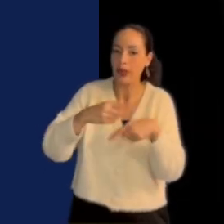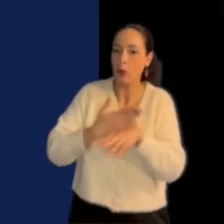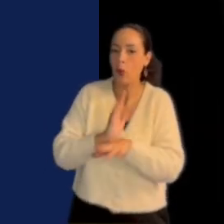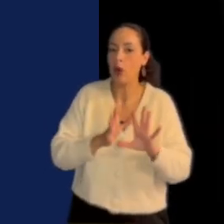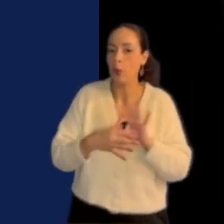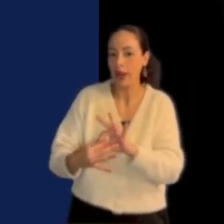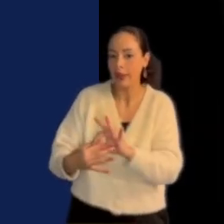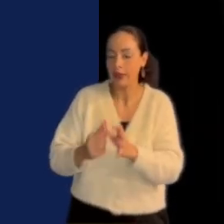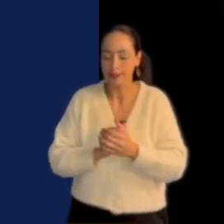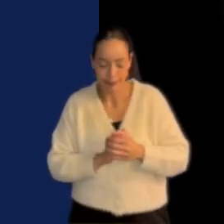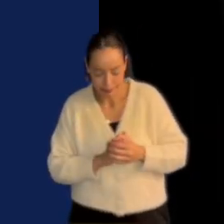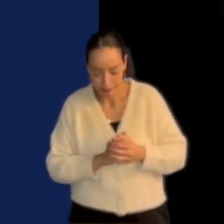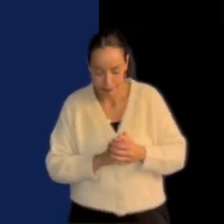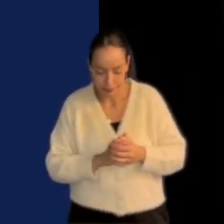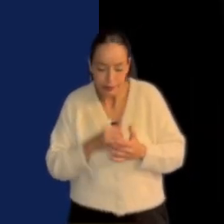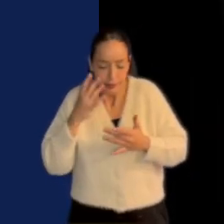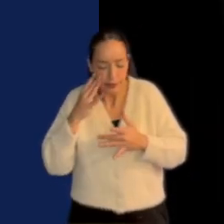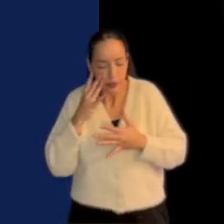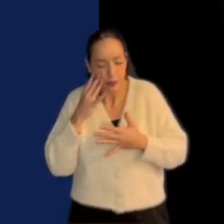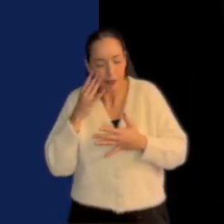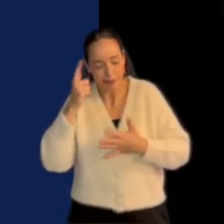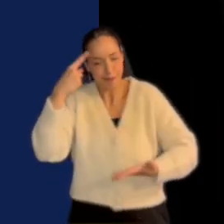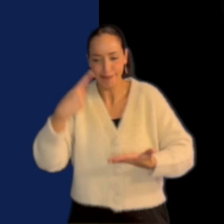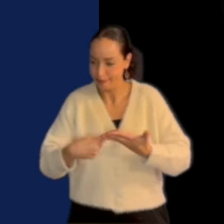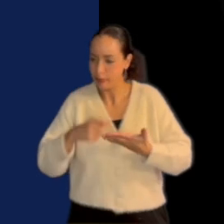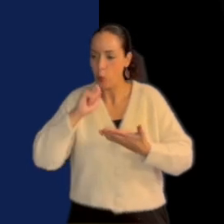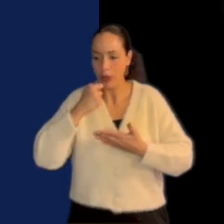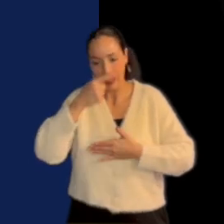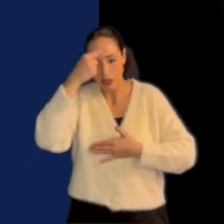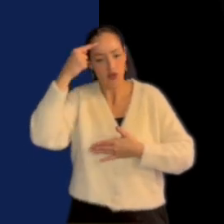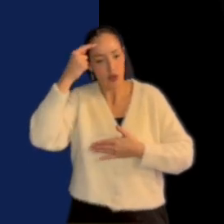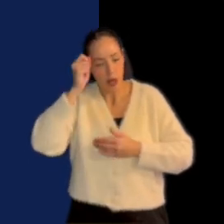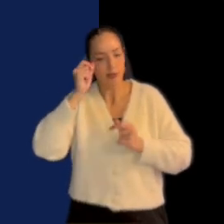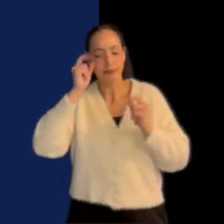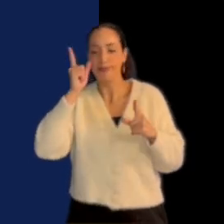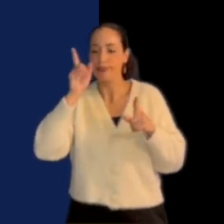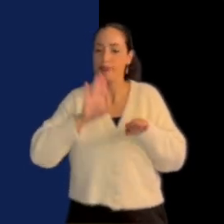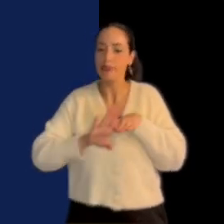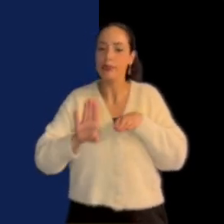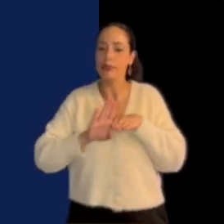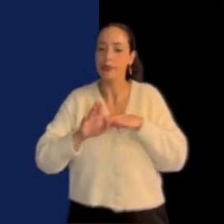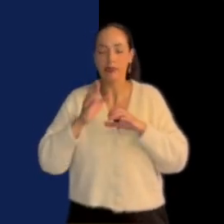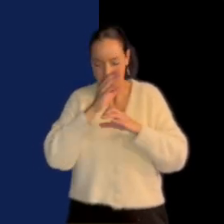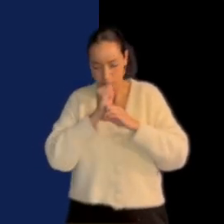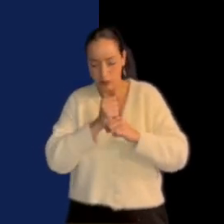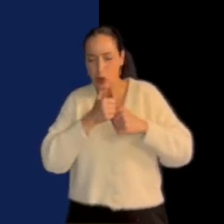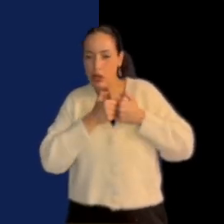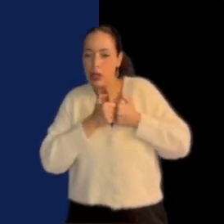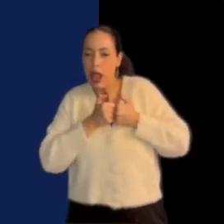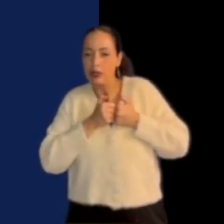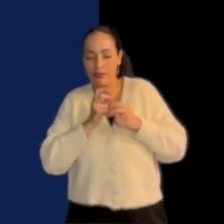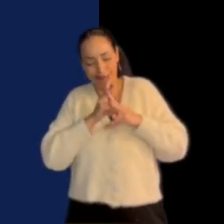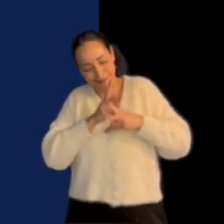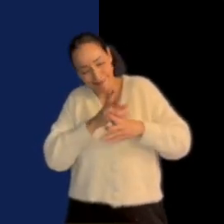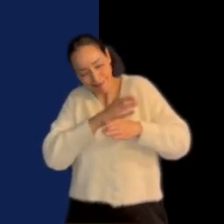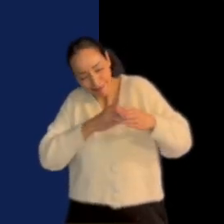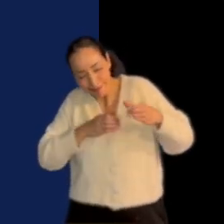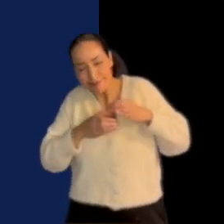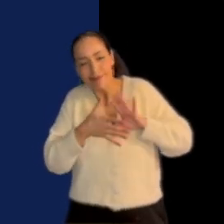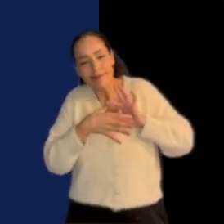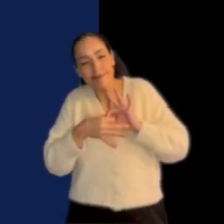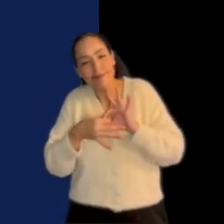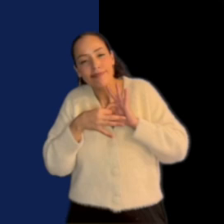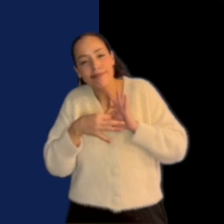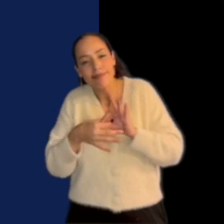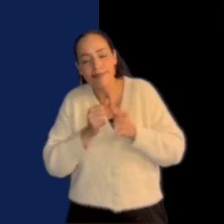When we make a commitment to trauma-informed practice, it is a commitment to offer kindness, care, compassion and connection. Equally, we must make